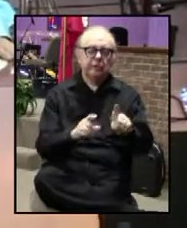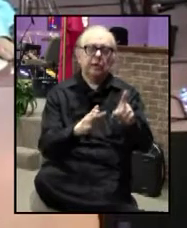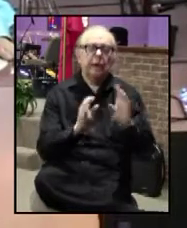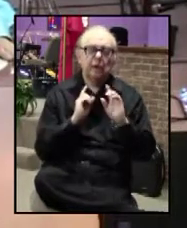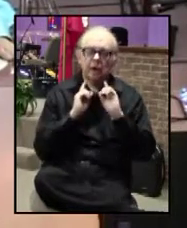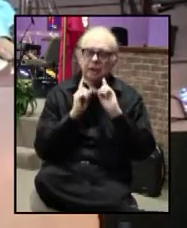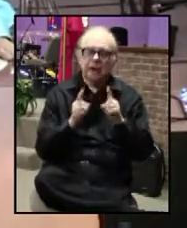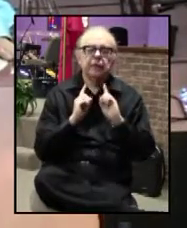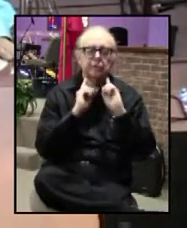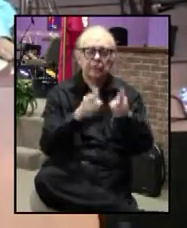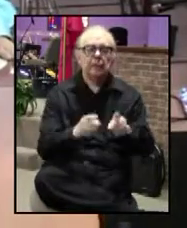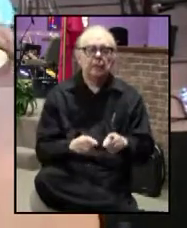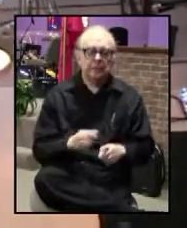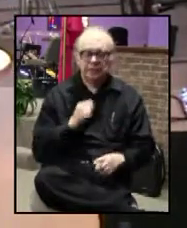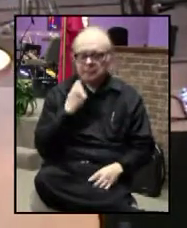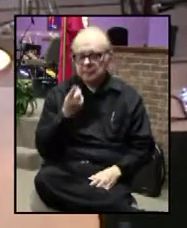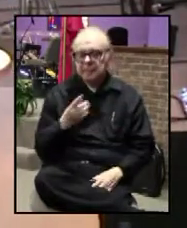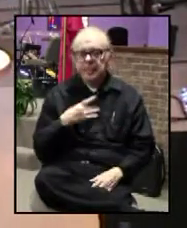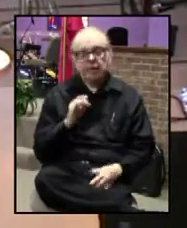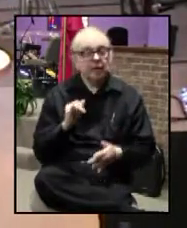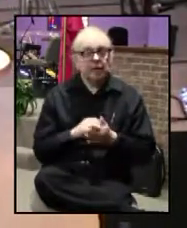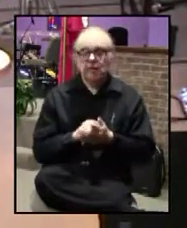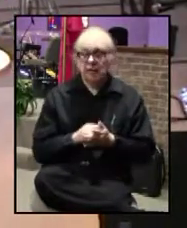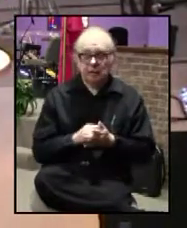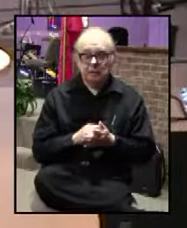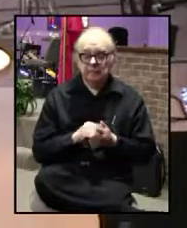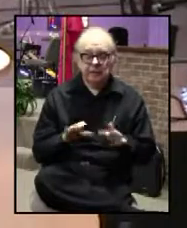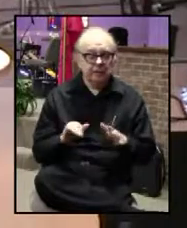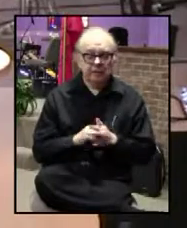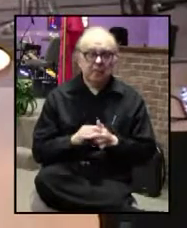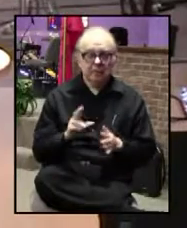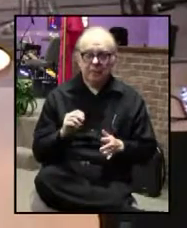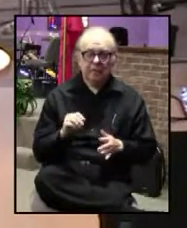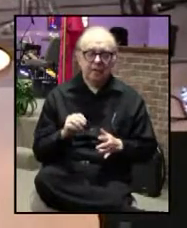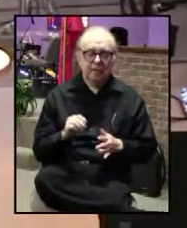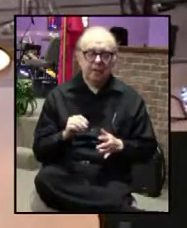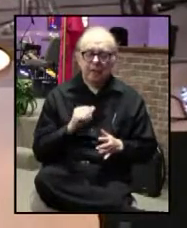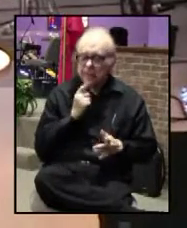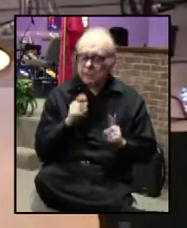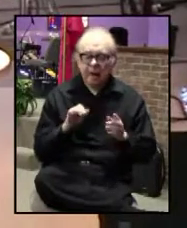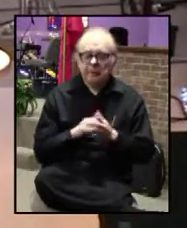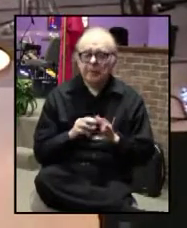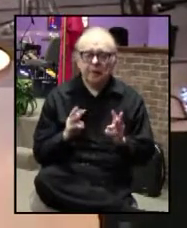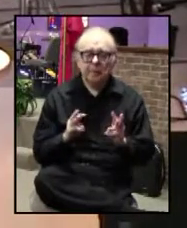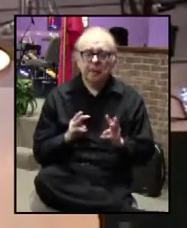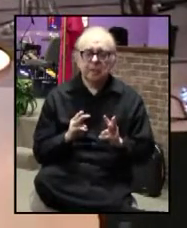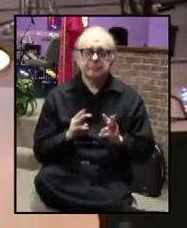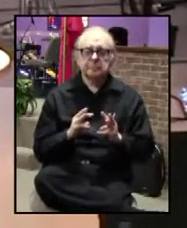go. He didn't say if you like it, you can do it. No, it doesn't happen that way.